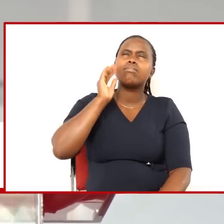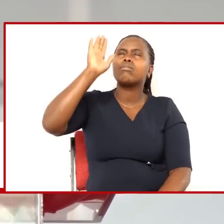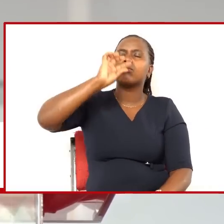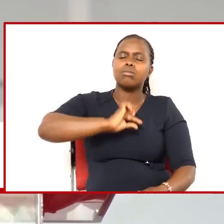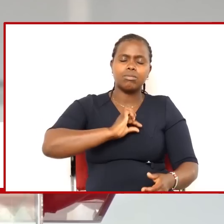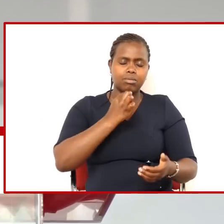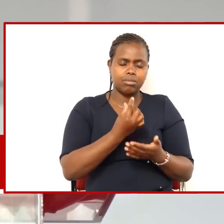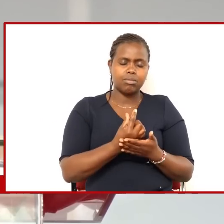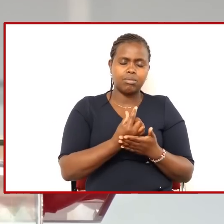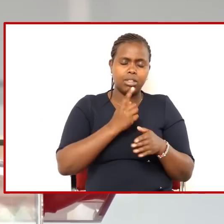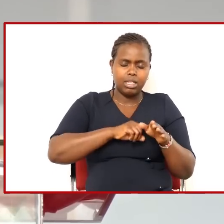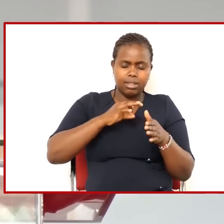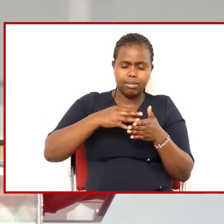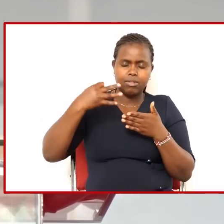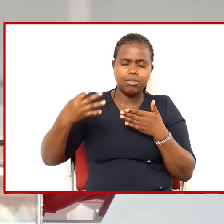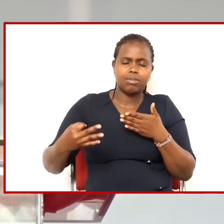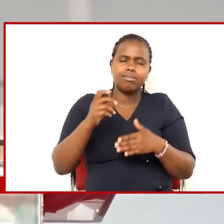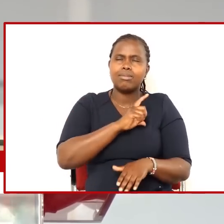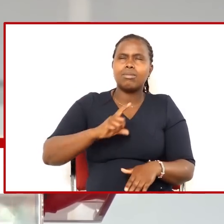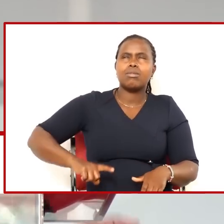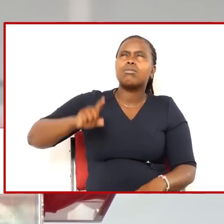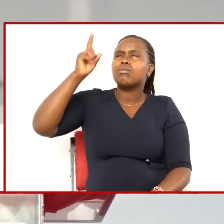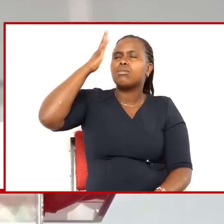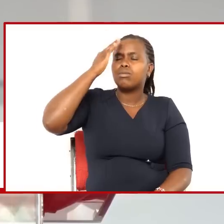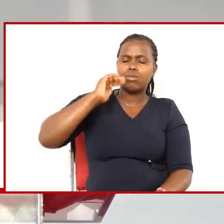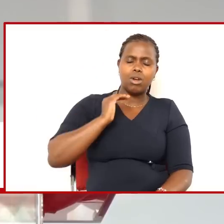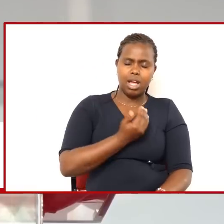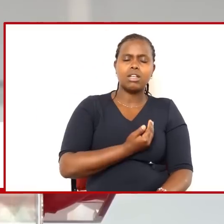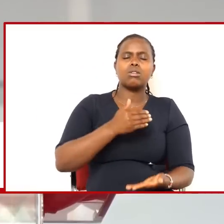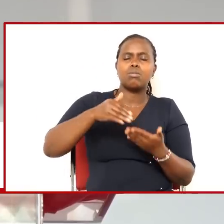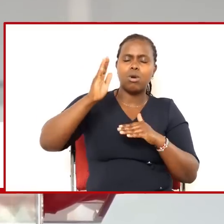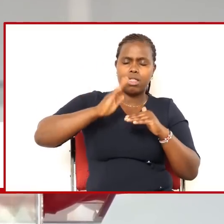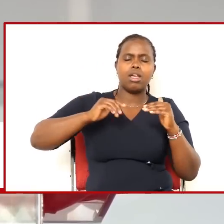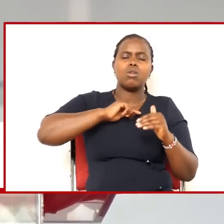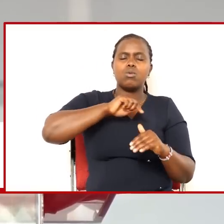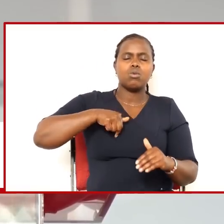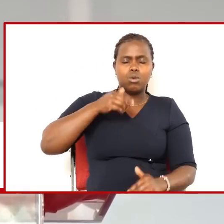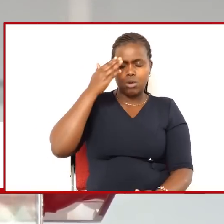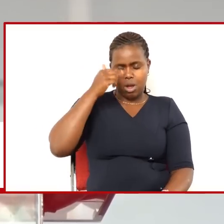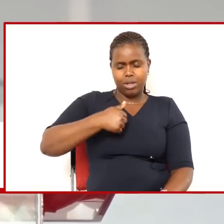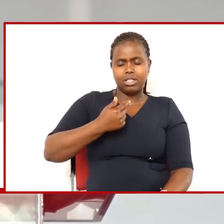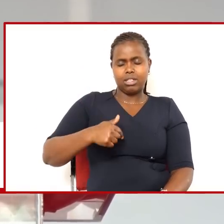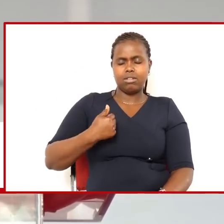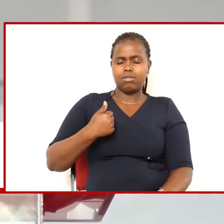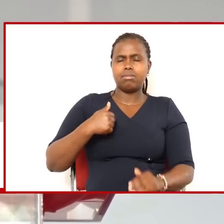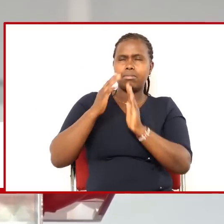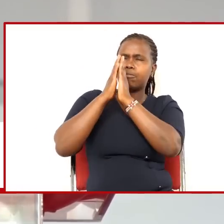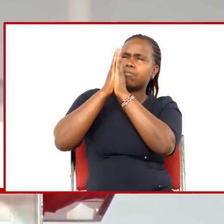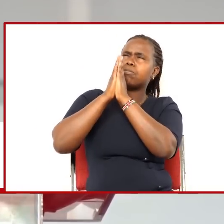experience your grace in our failure. Lord, you know us more than we know ourselves. And I pray that,